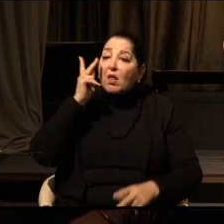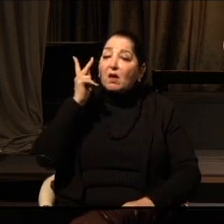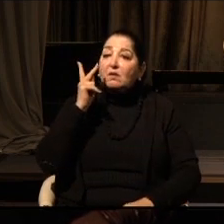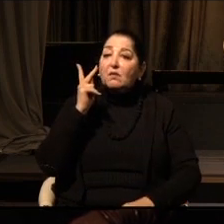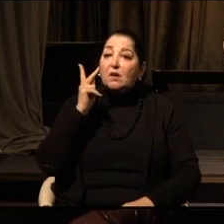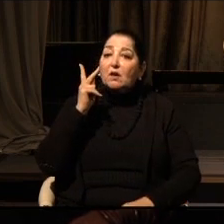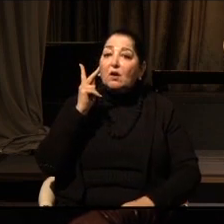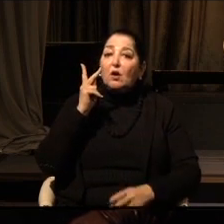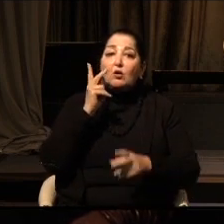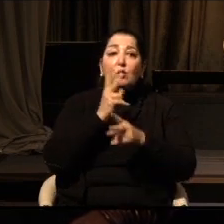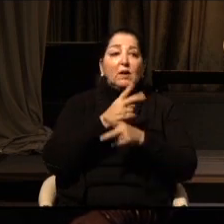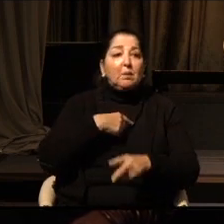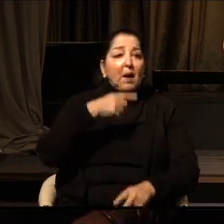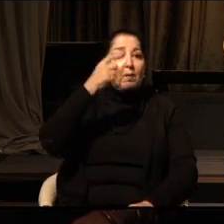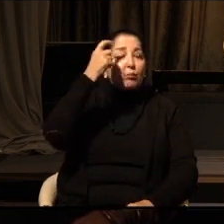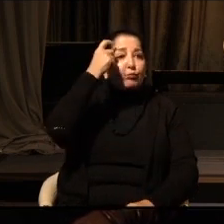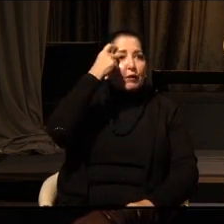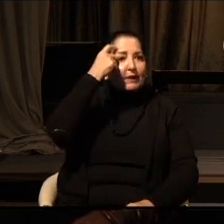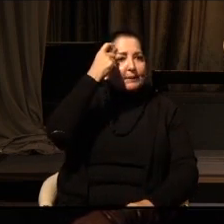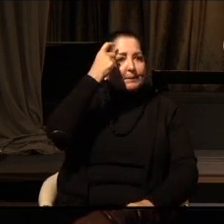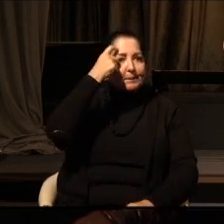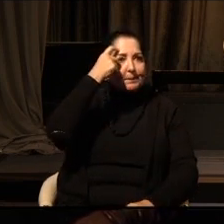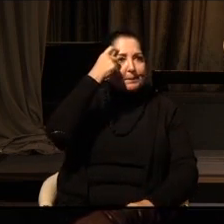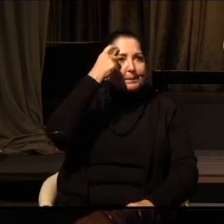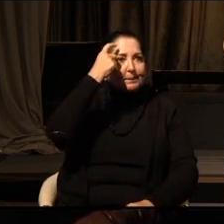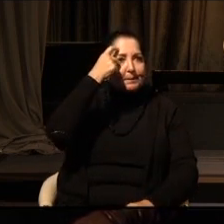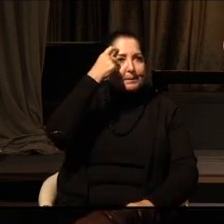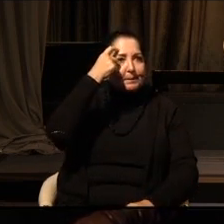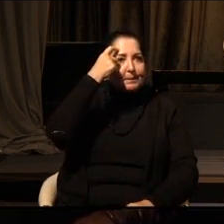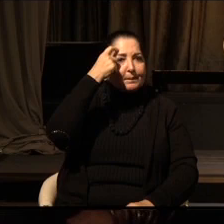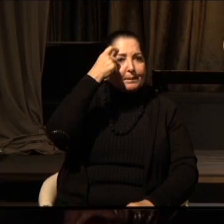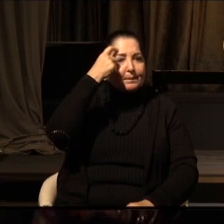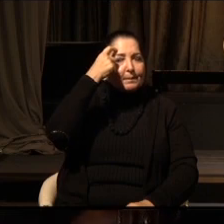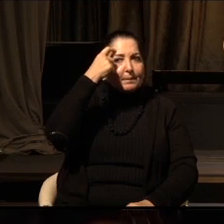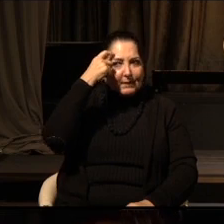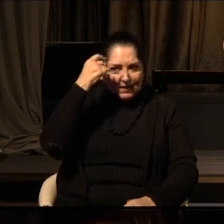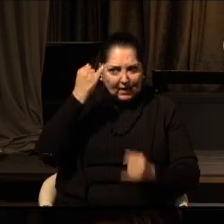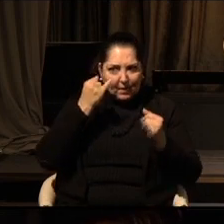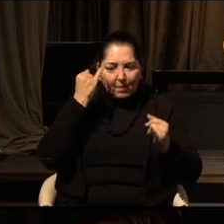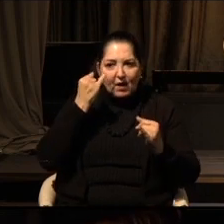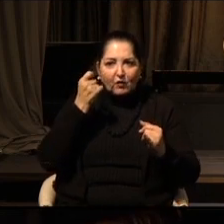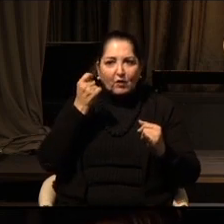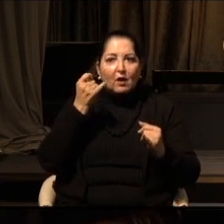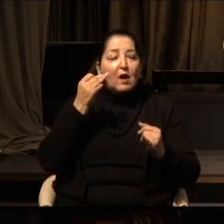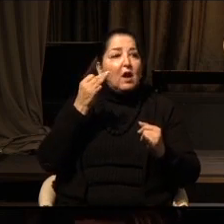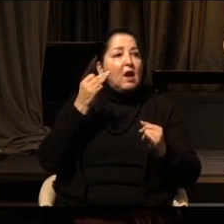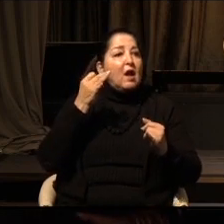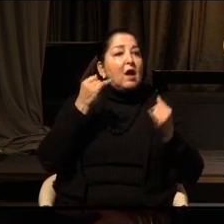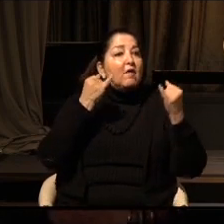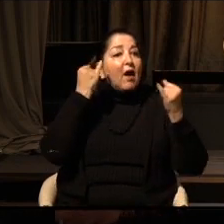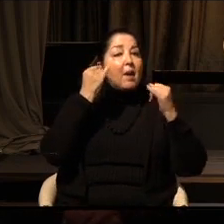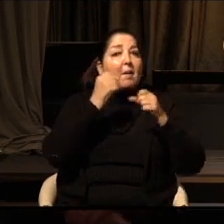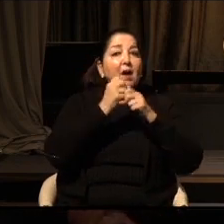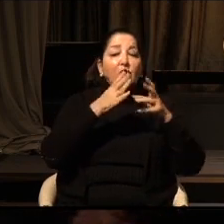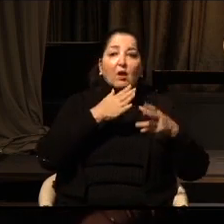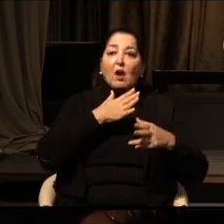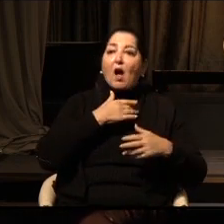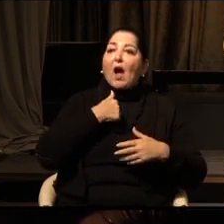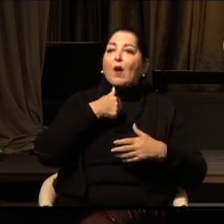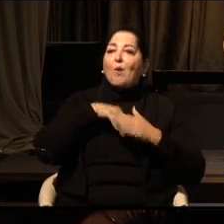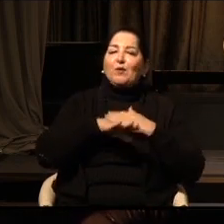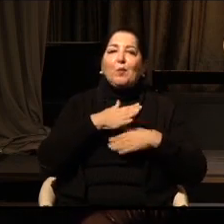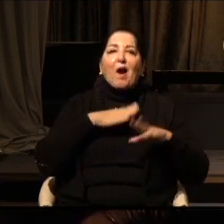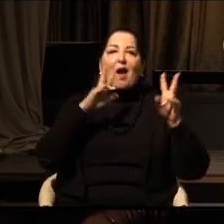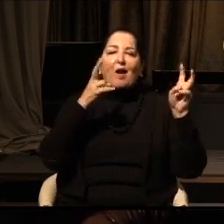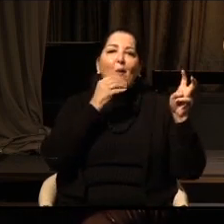maintaining my brain. And I want you to imagine above your workplace, as I imagine above mine each day when I enter my home office, a